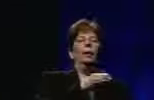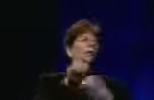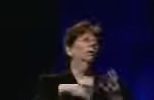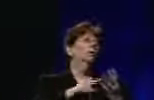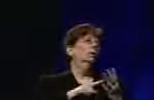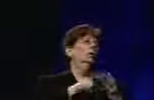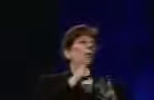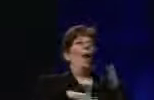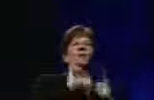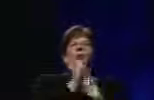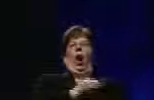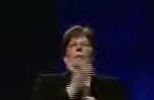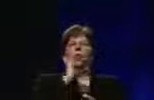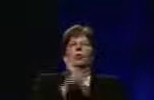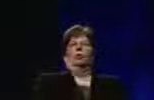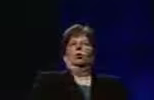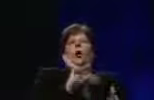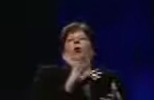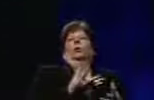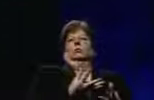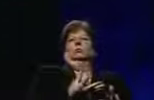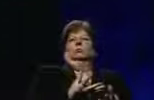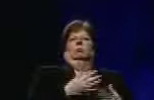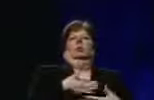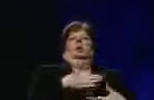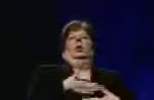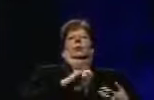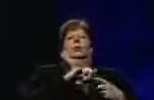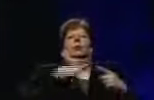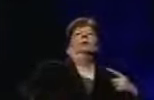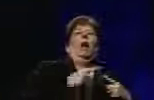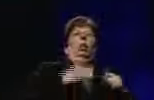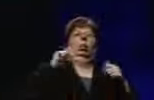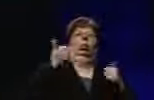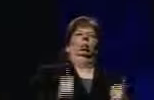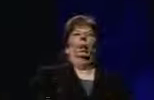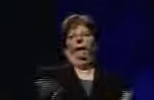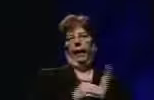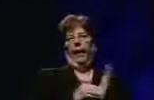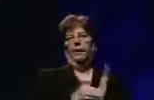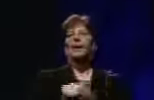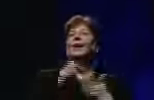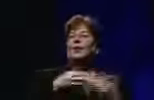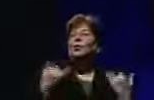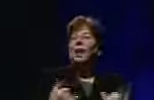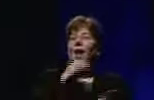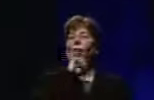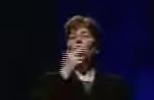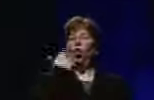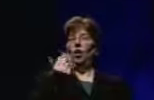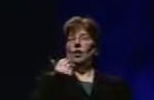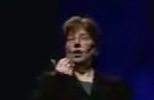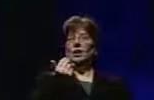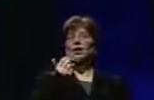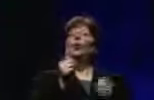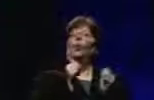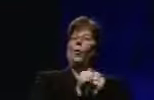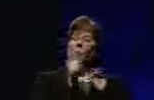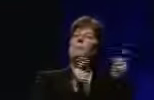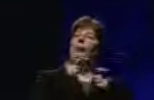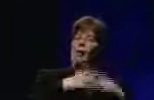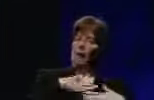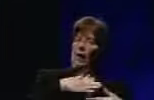what environmental triggers might put us in our asthma cycle again. Even today, at age 13, with a managed